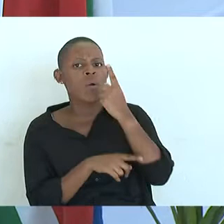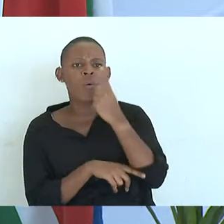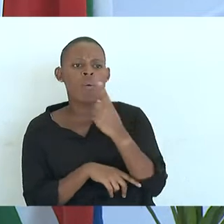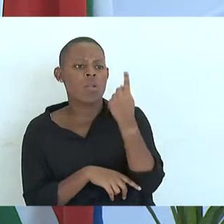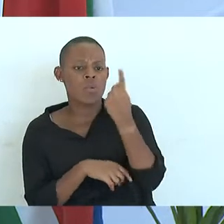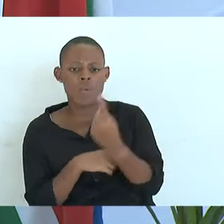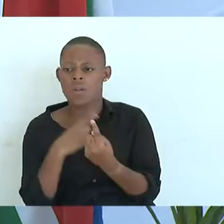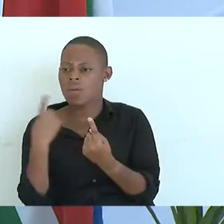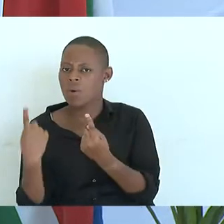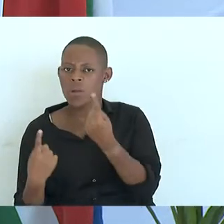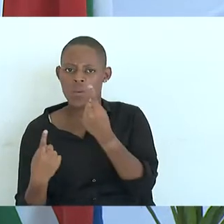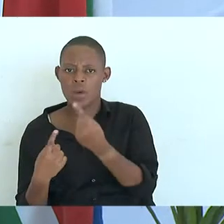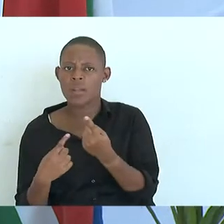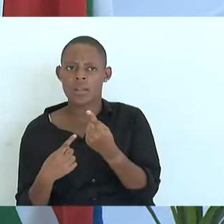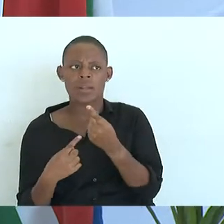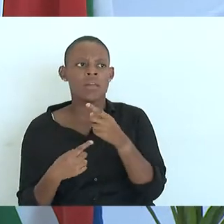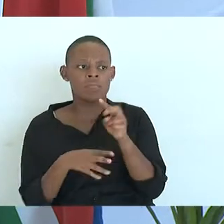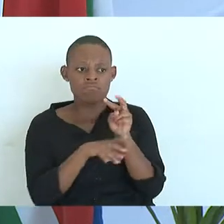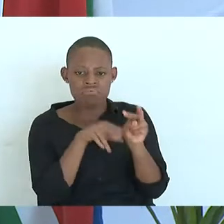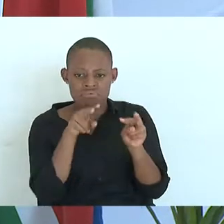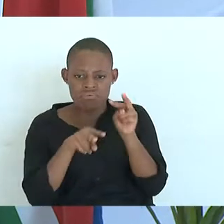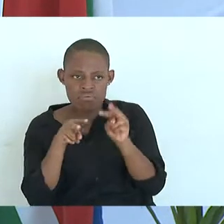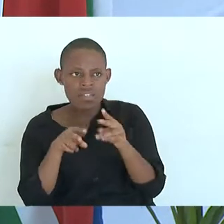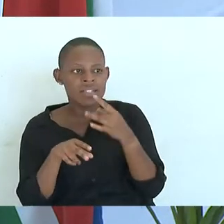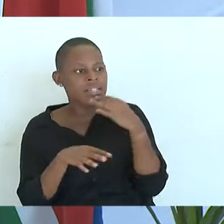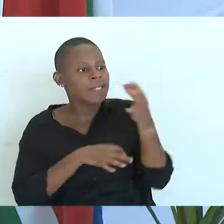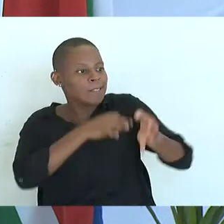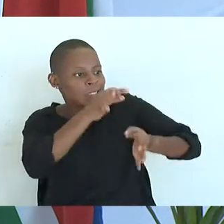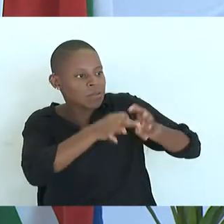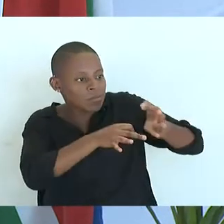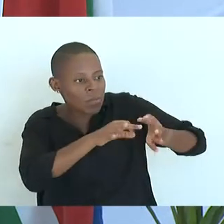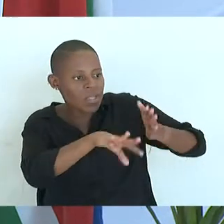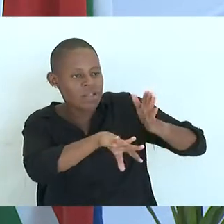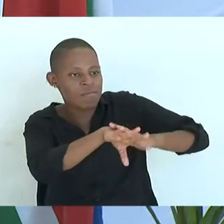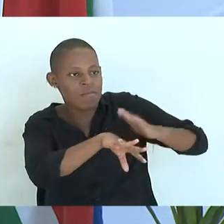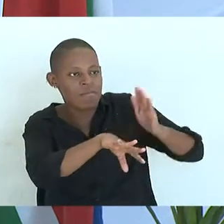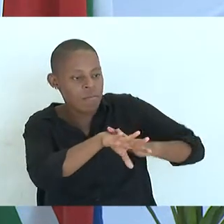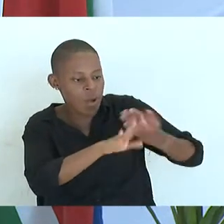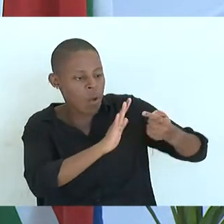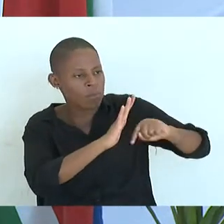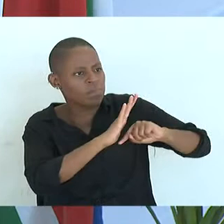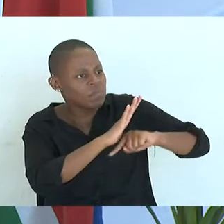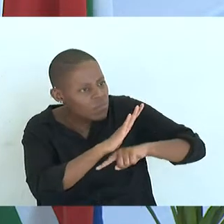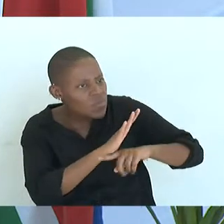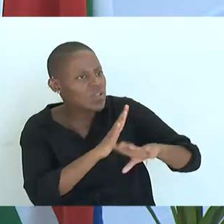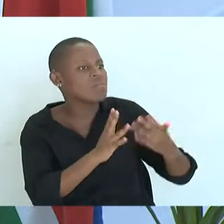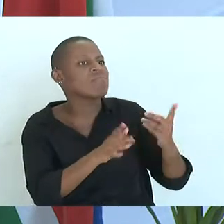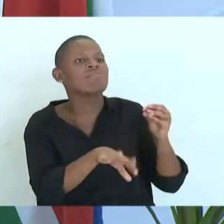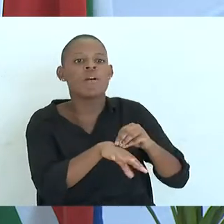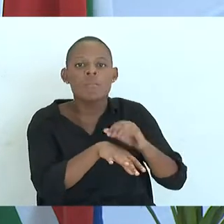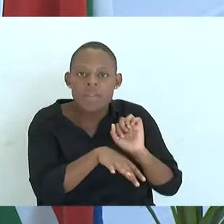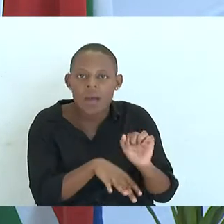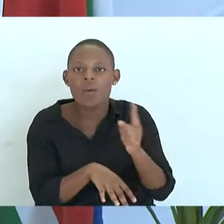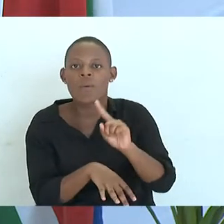inkinga zenu zibe la zaba la improve la nala. So ngiyafisa ukuthi